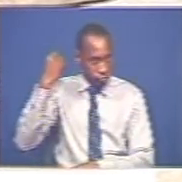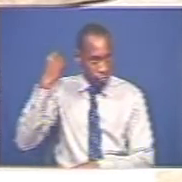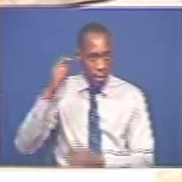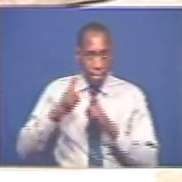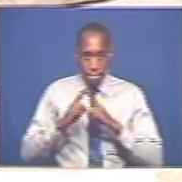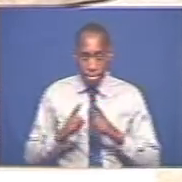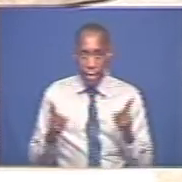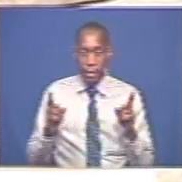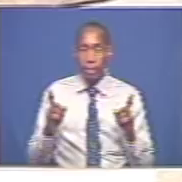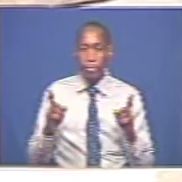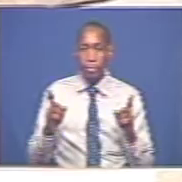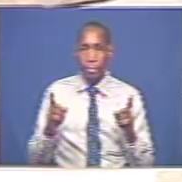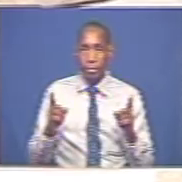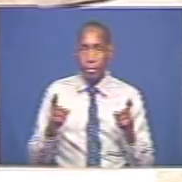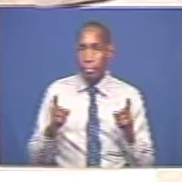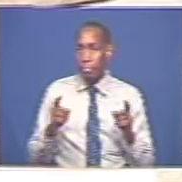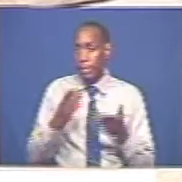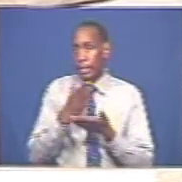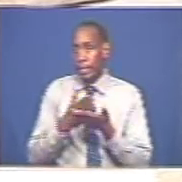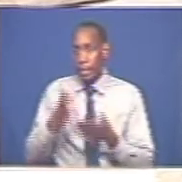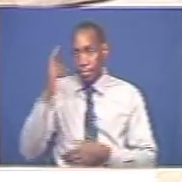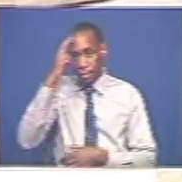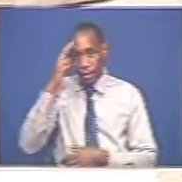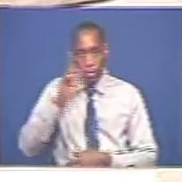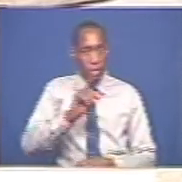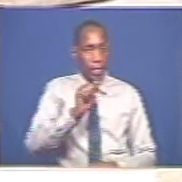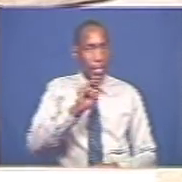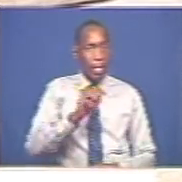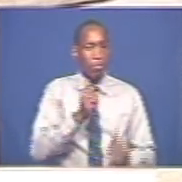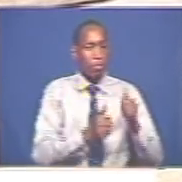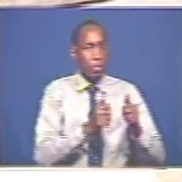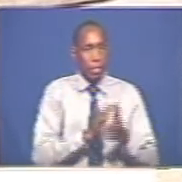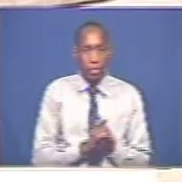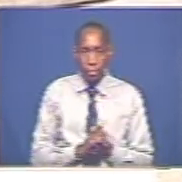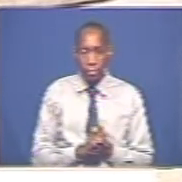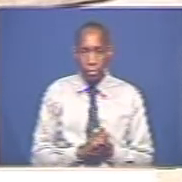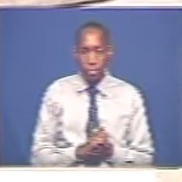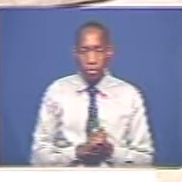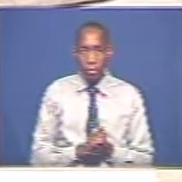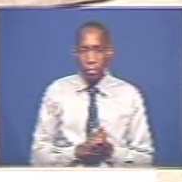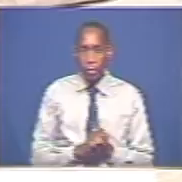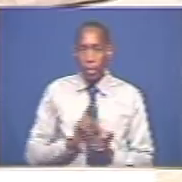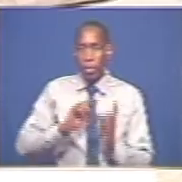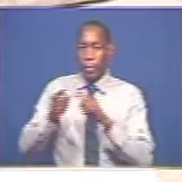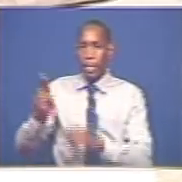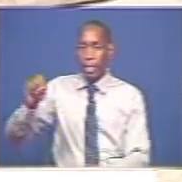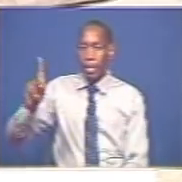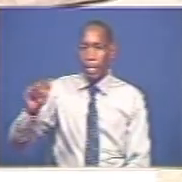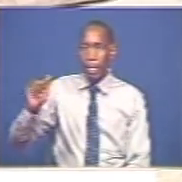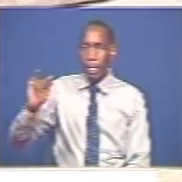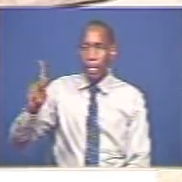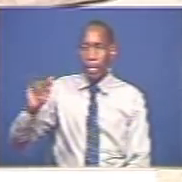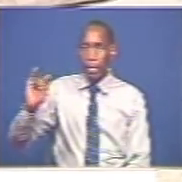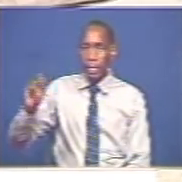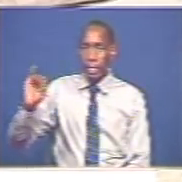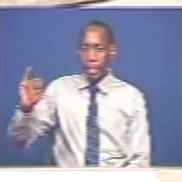But for some reason... The dam you're going to is in Nairobi? No, it's not in Nairobi. I went to Dakai. Mm-hmm.